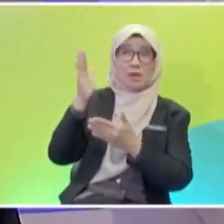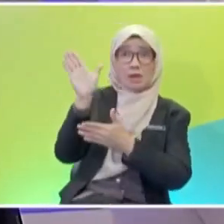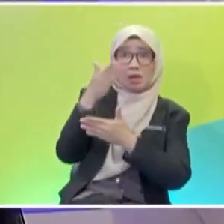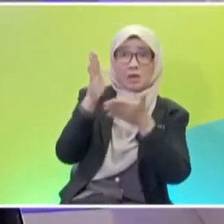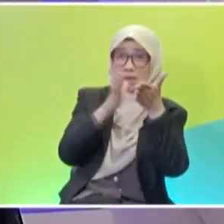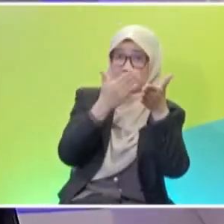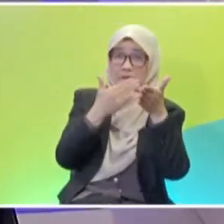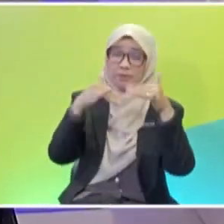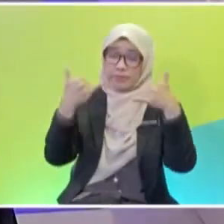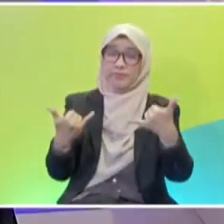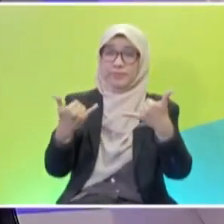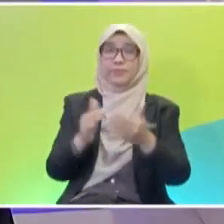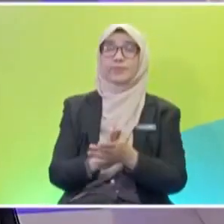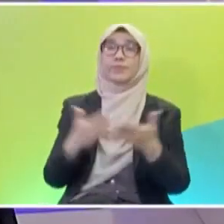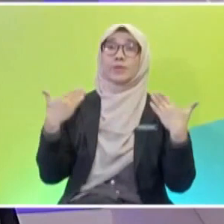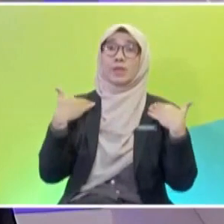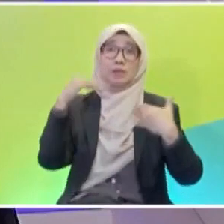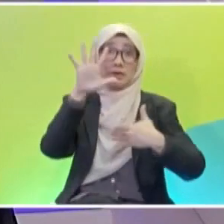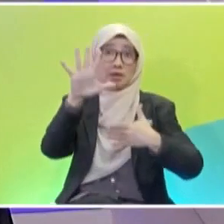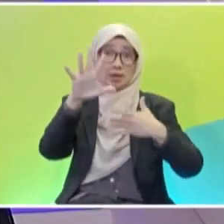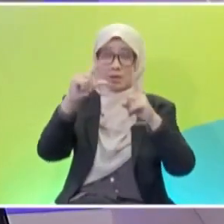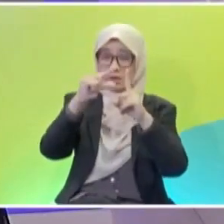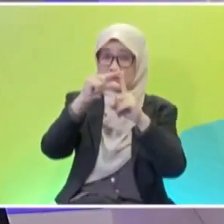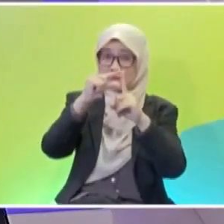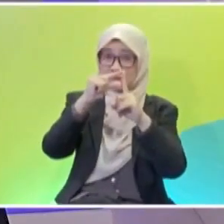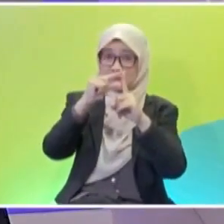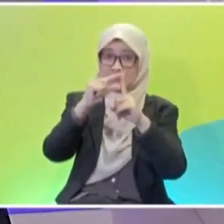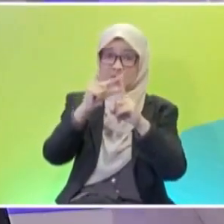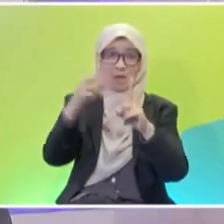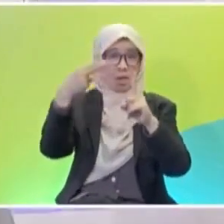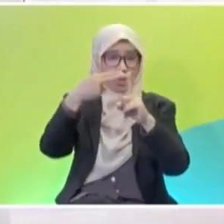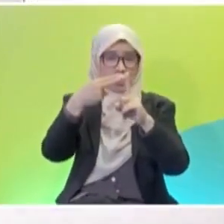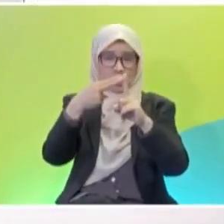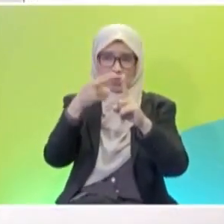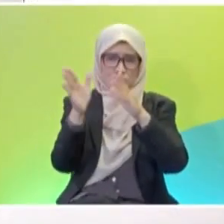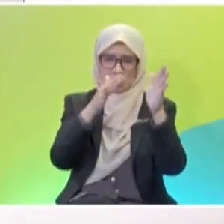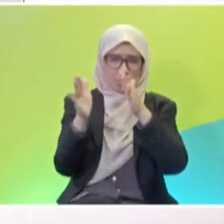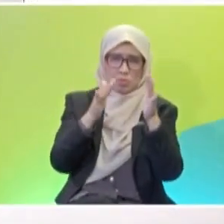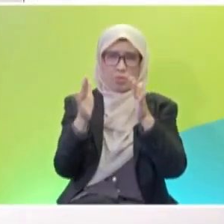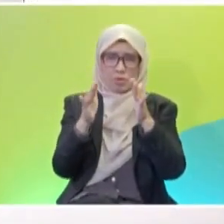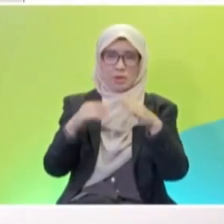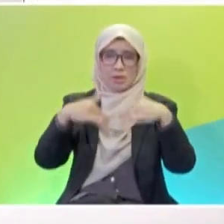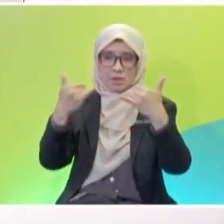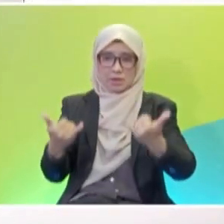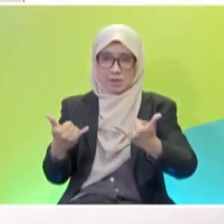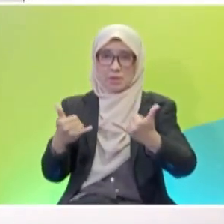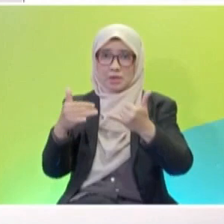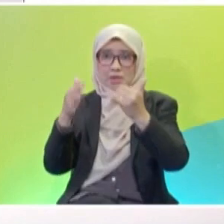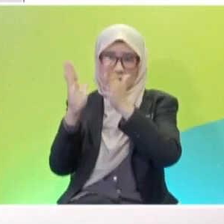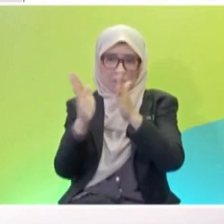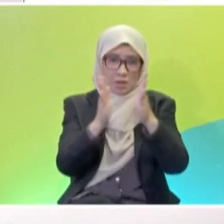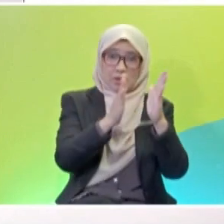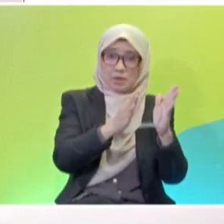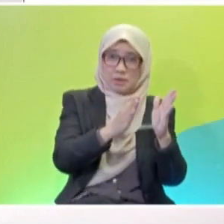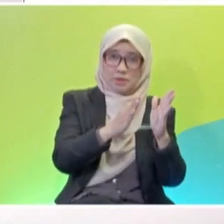words and the letters have been jumbled up. Okay, I want you guys to guess what those words are as quickly